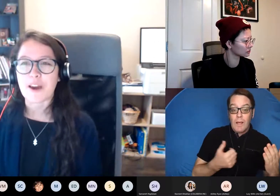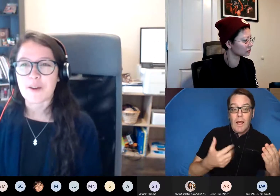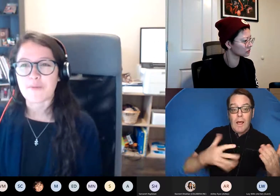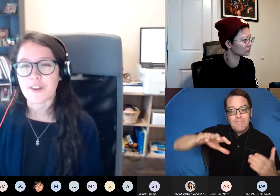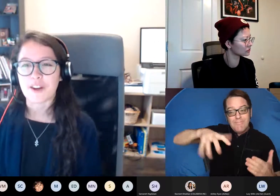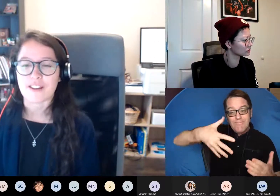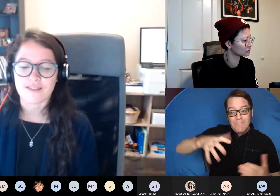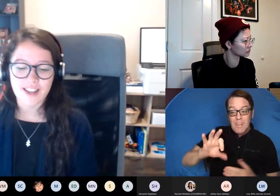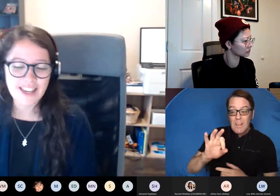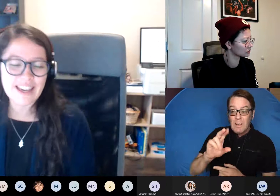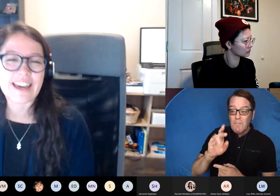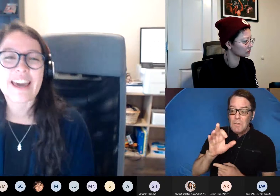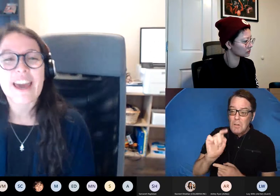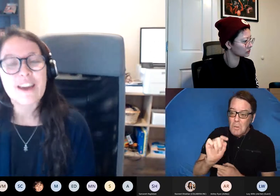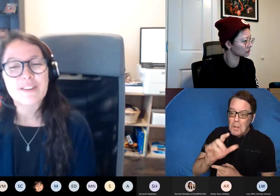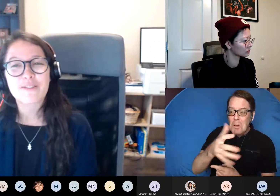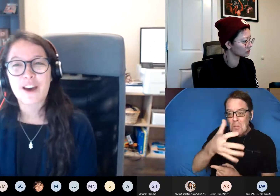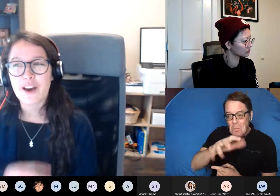telling me that I am very,